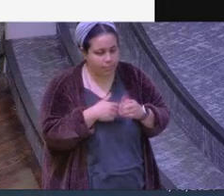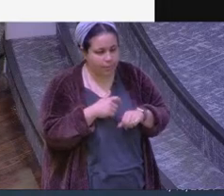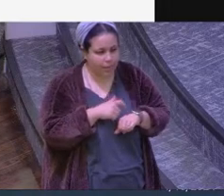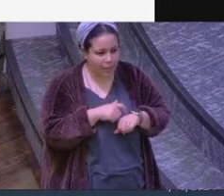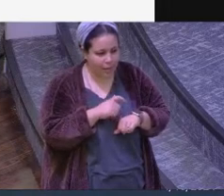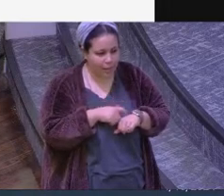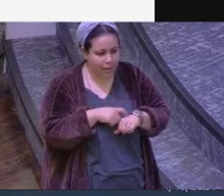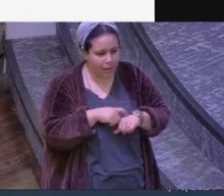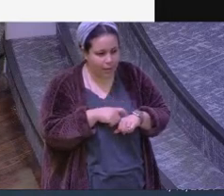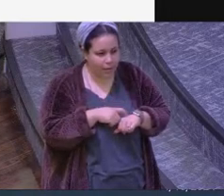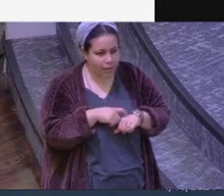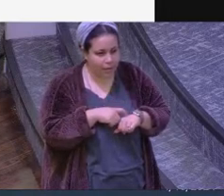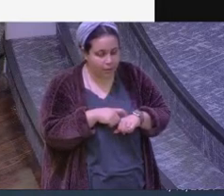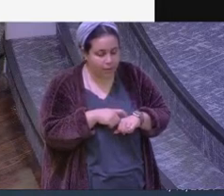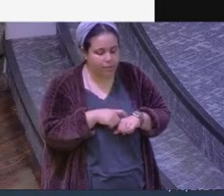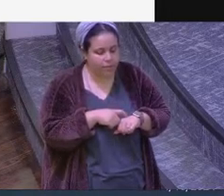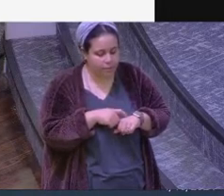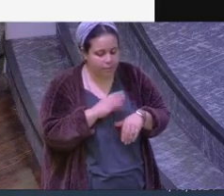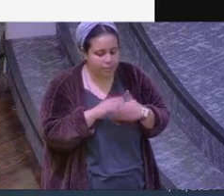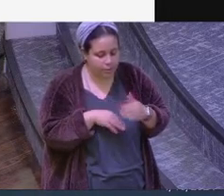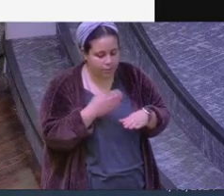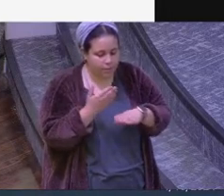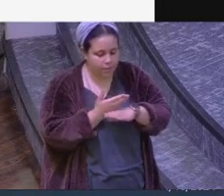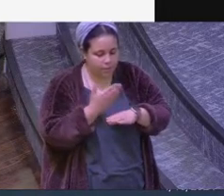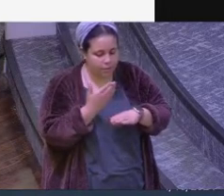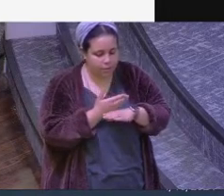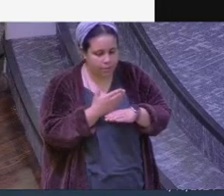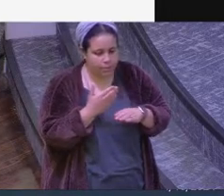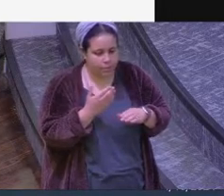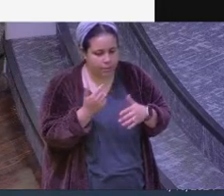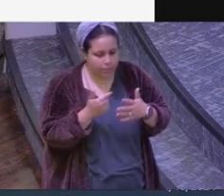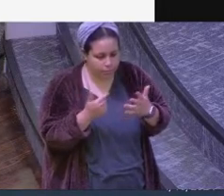You'll have a complete description of all the operating expenses that are in the budget.